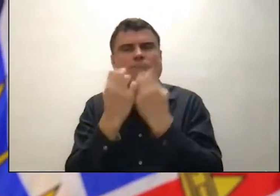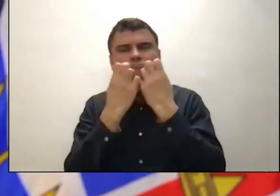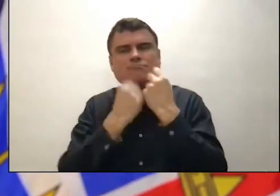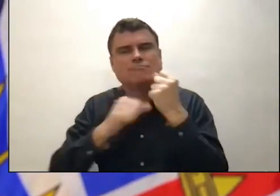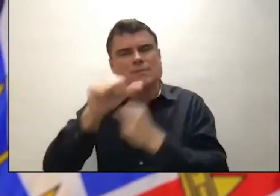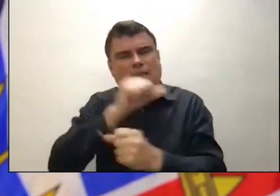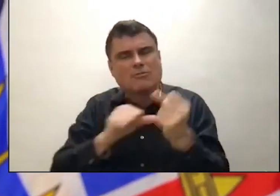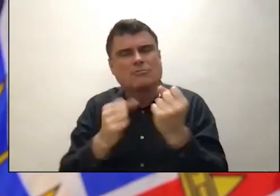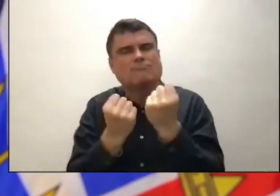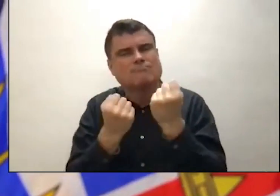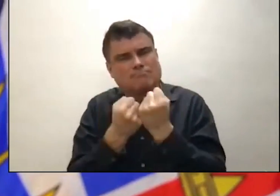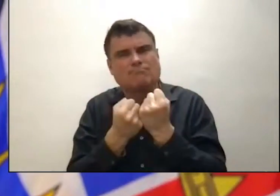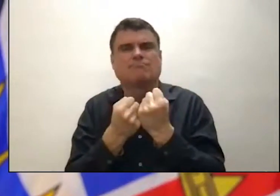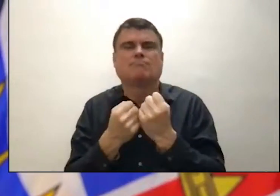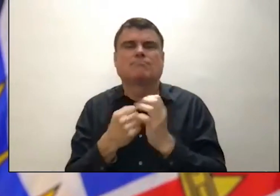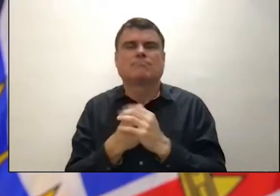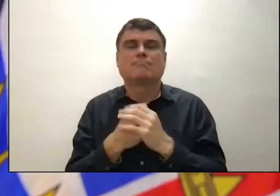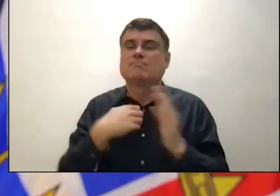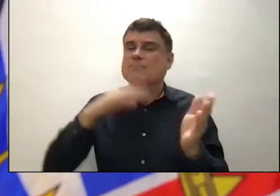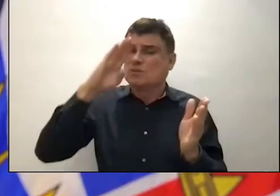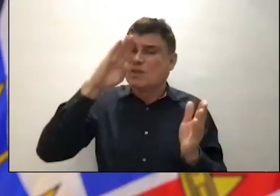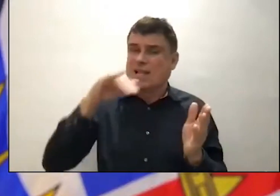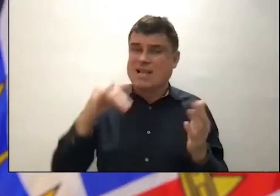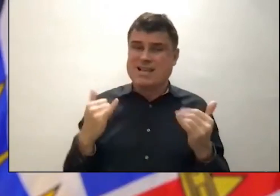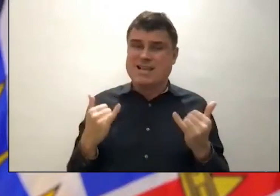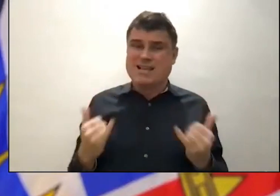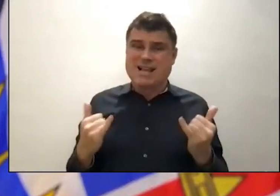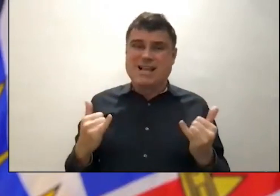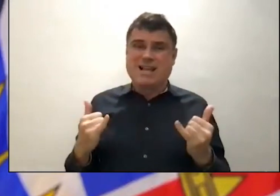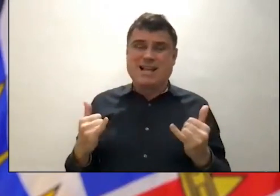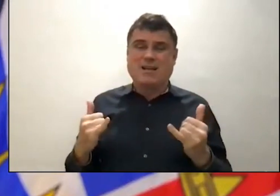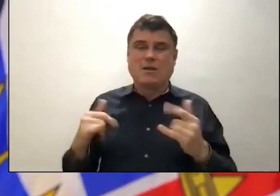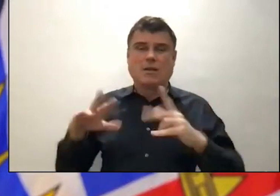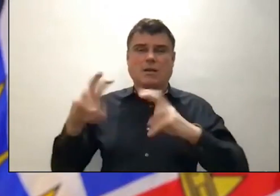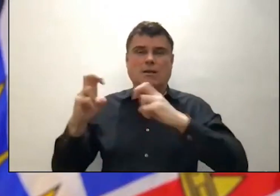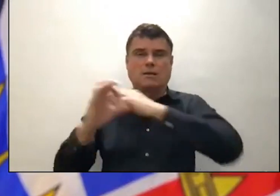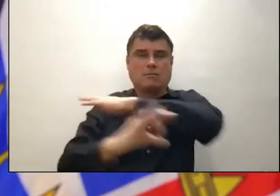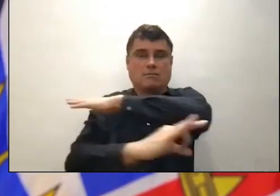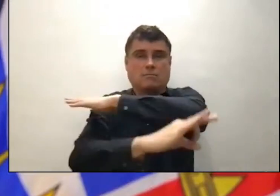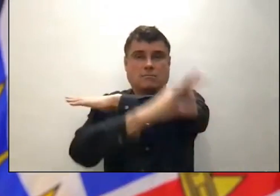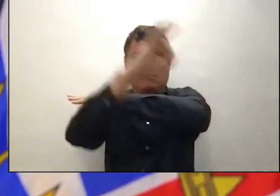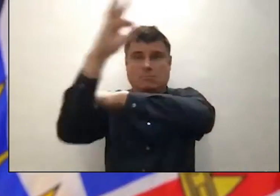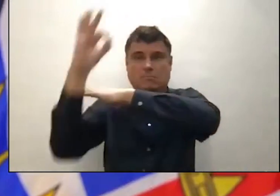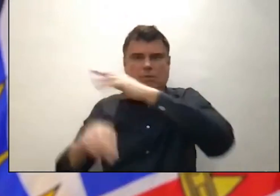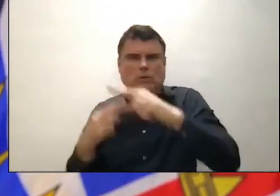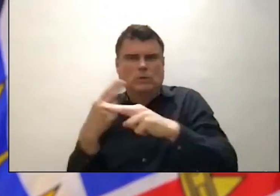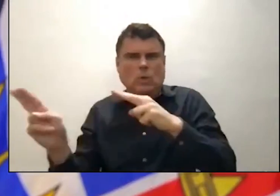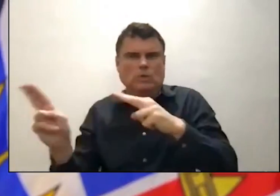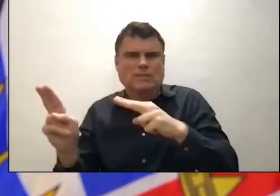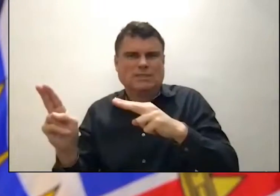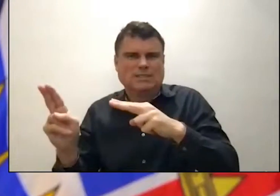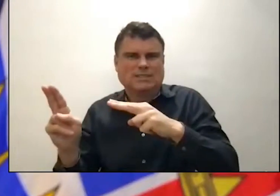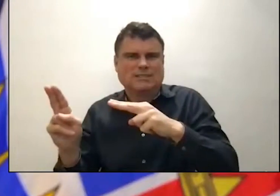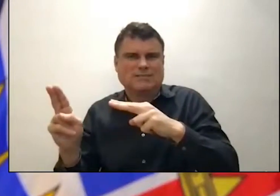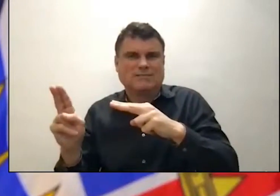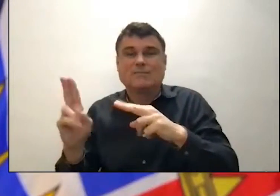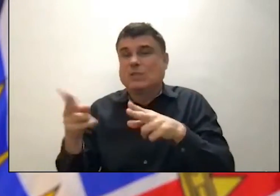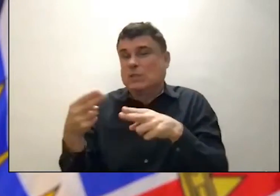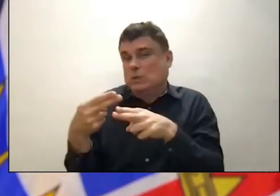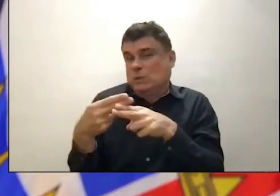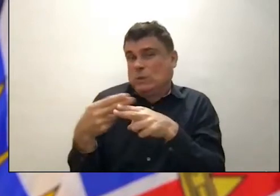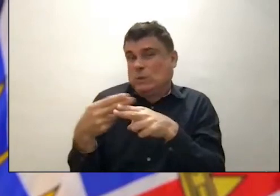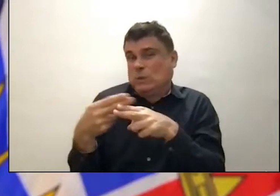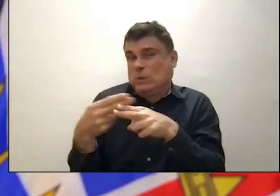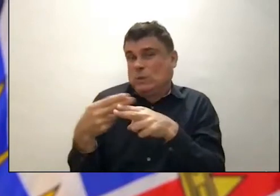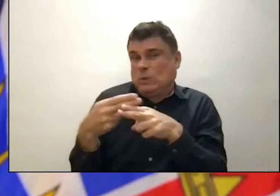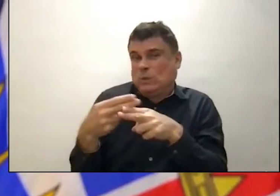will be coming, and the days will get longer once again, and we'll be turning ever so slowly back towards the light.